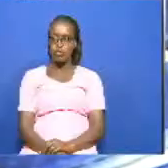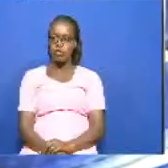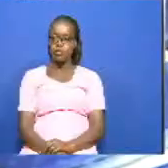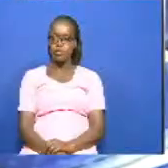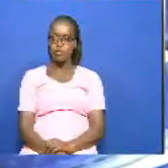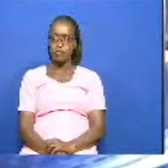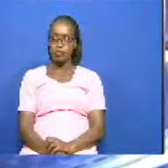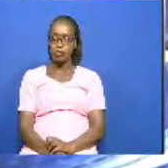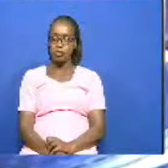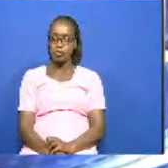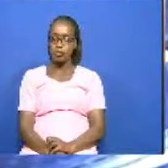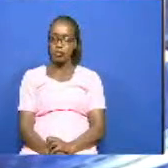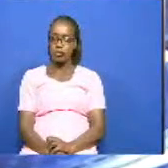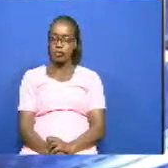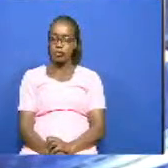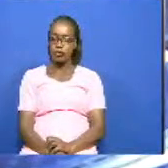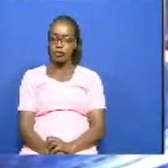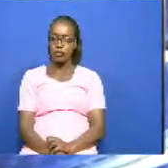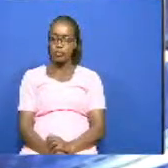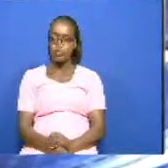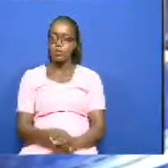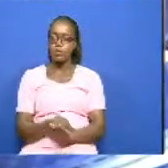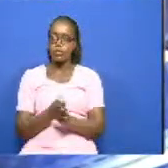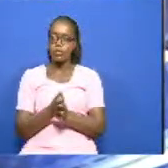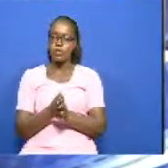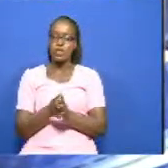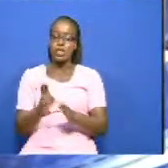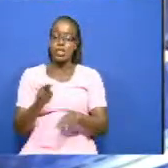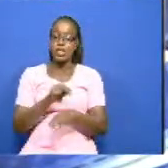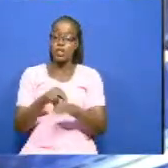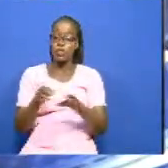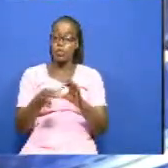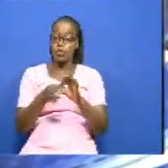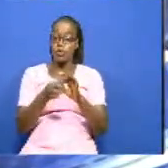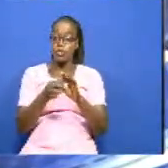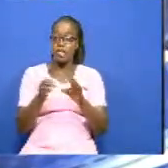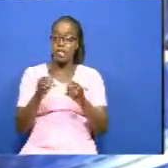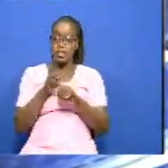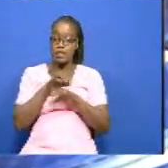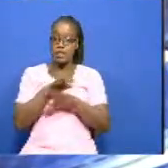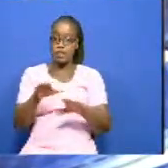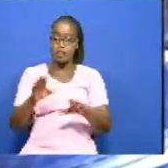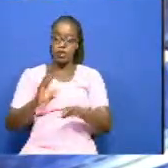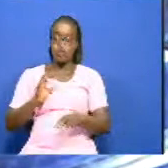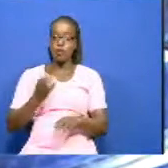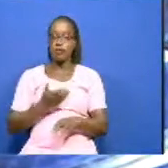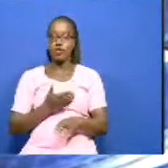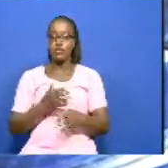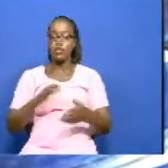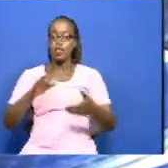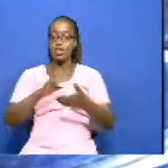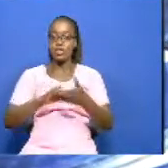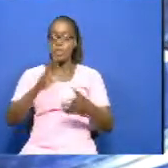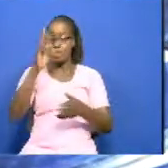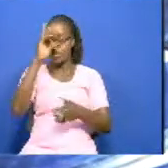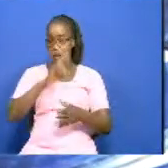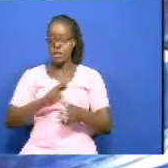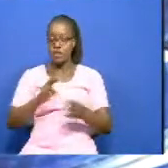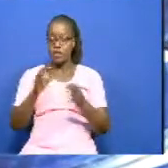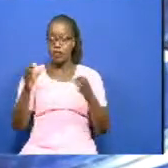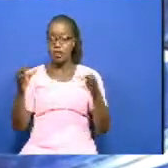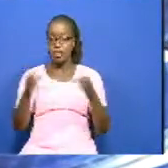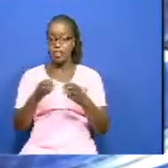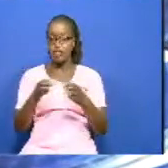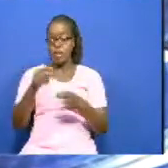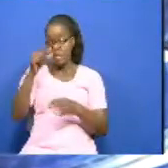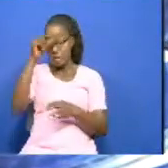Welcome back. Now moving on, the National Cohesion and Integration Commission now says it will engage religious organizations,